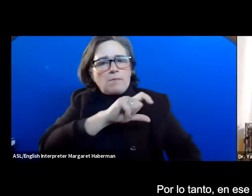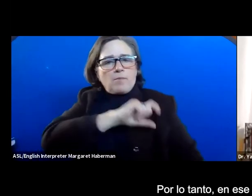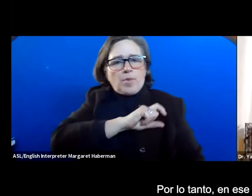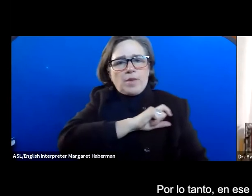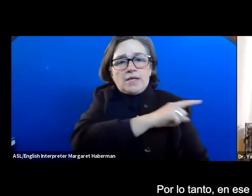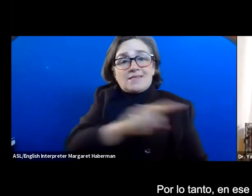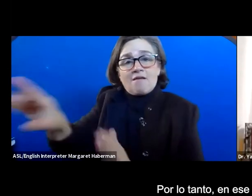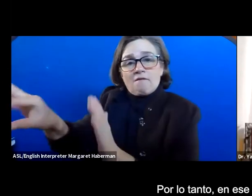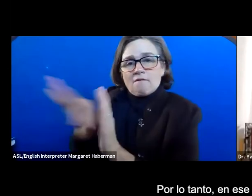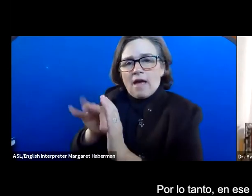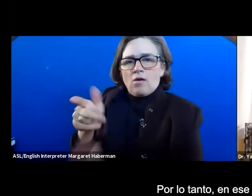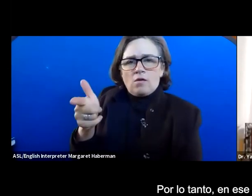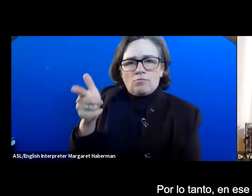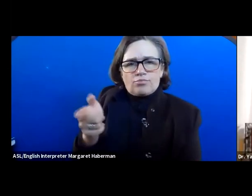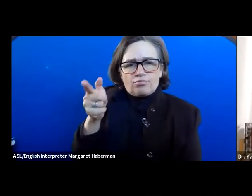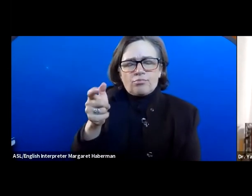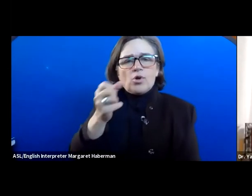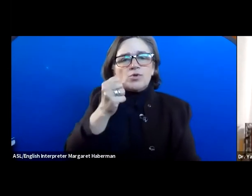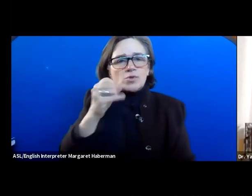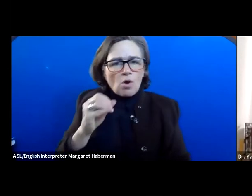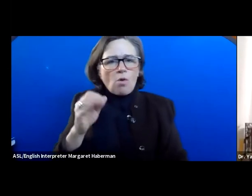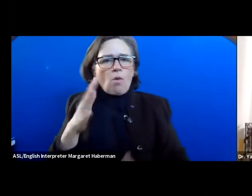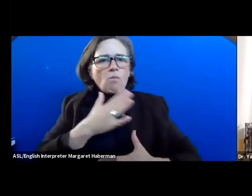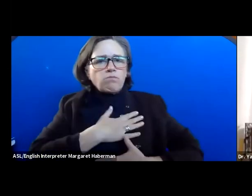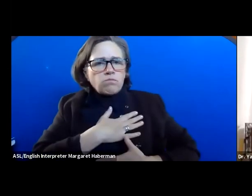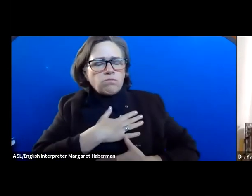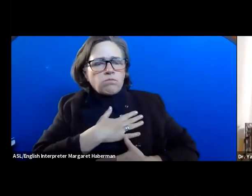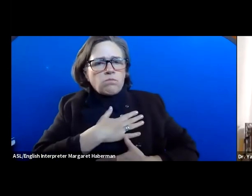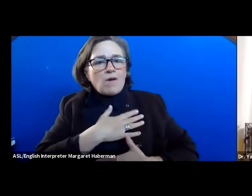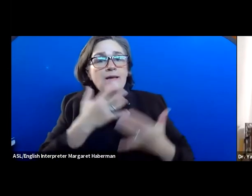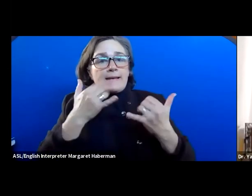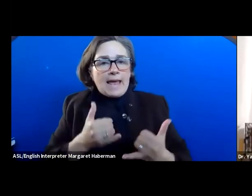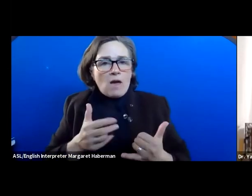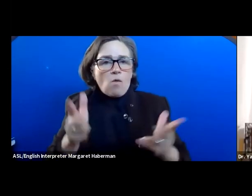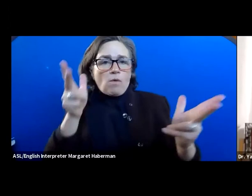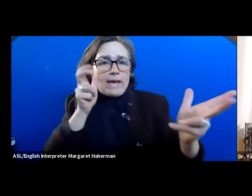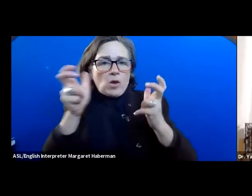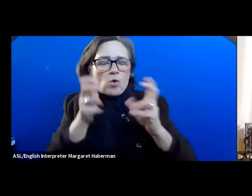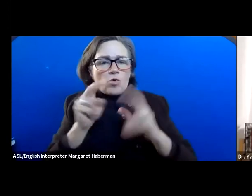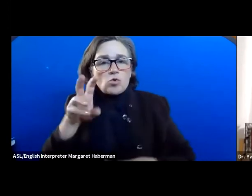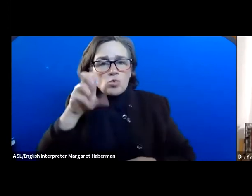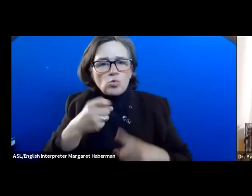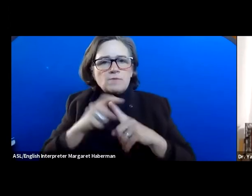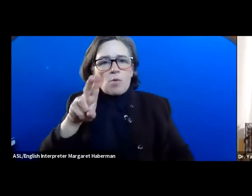that solidarity that's based on, I hear you, I feel you, I recognize that pain.